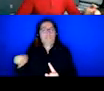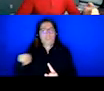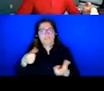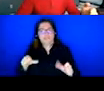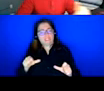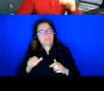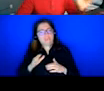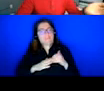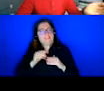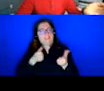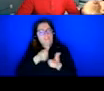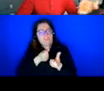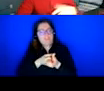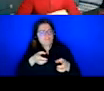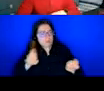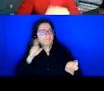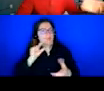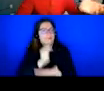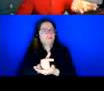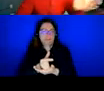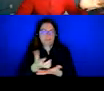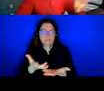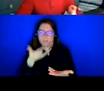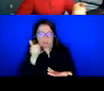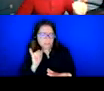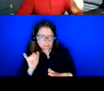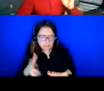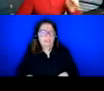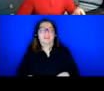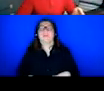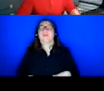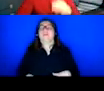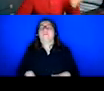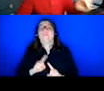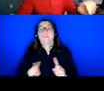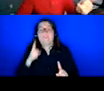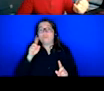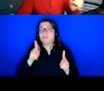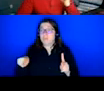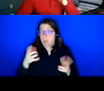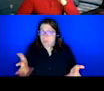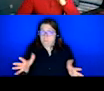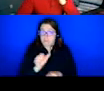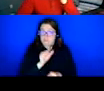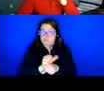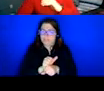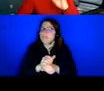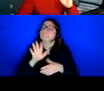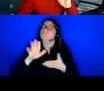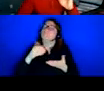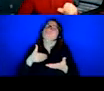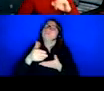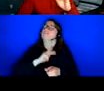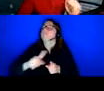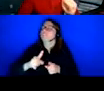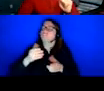when you're graduating. So what does that look like as well? Or, for some of us who are already working, what does that next professional step look like?